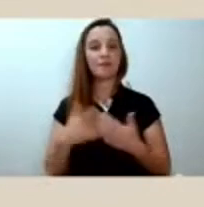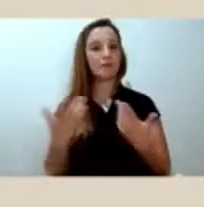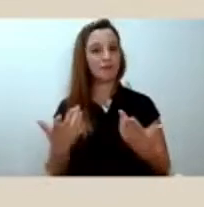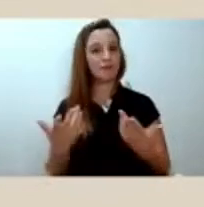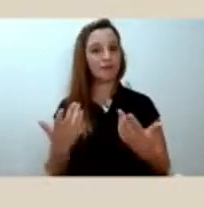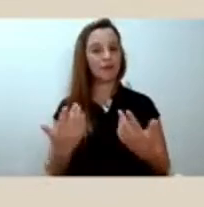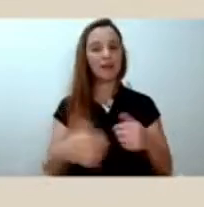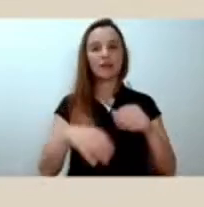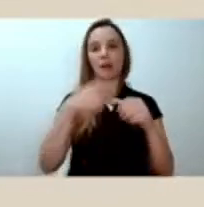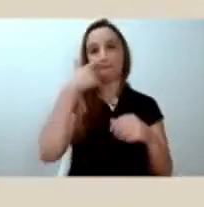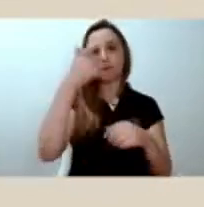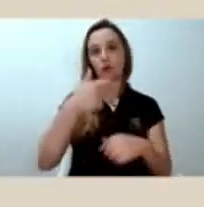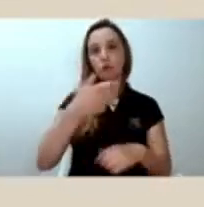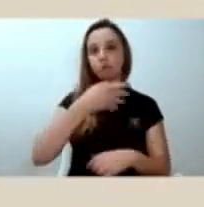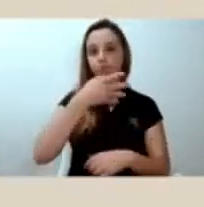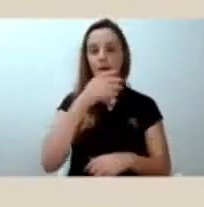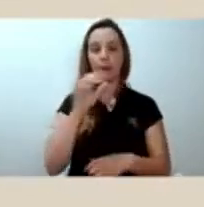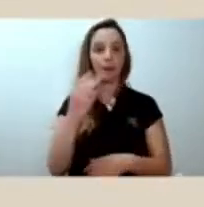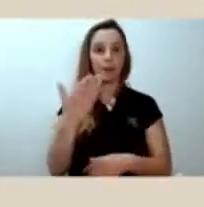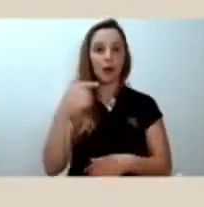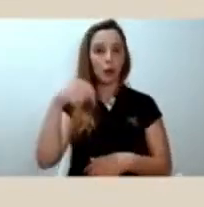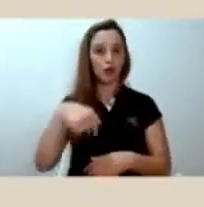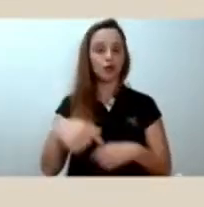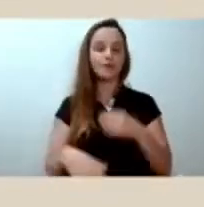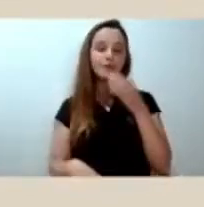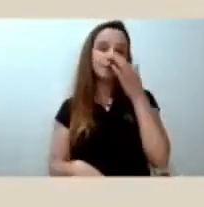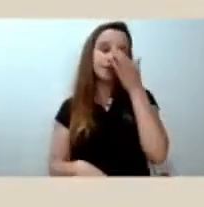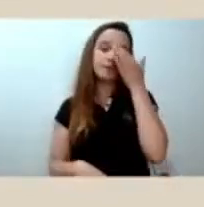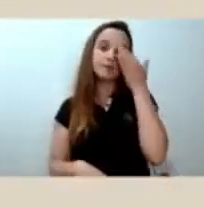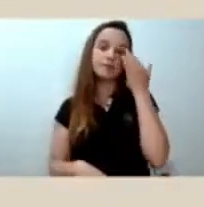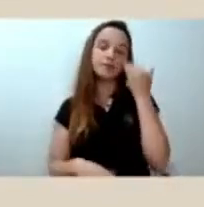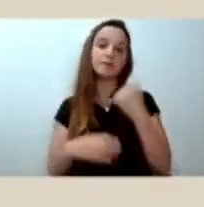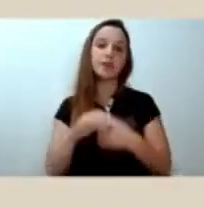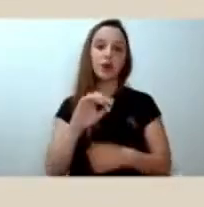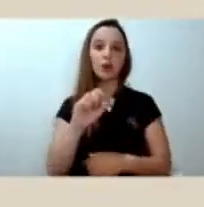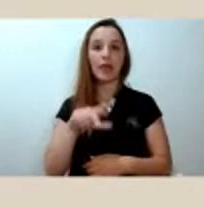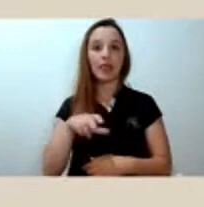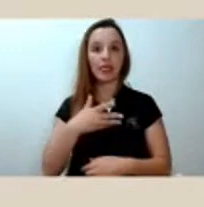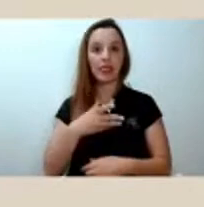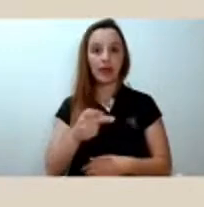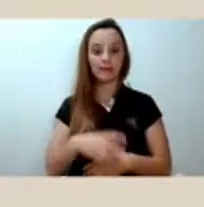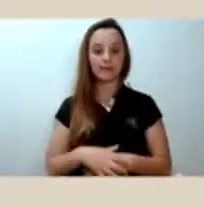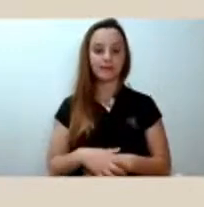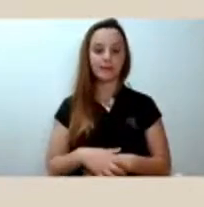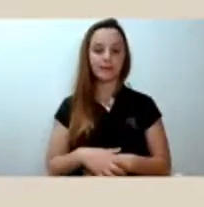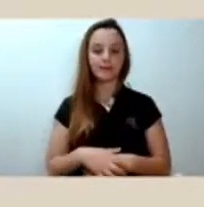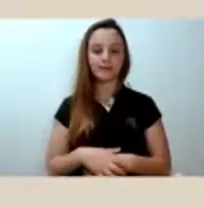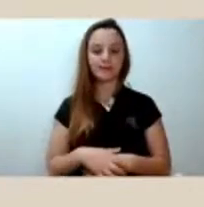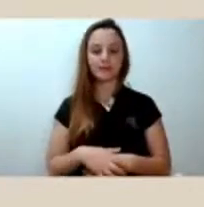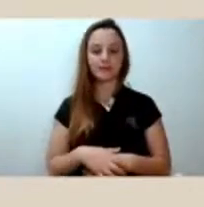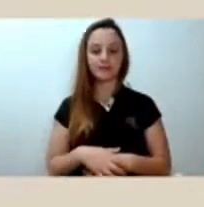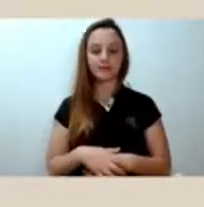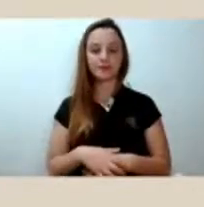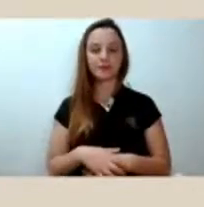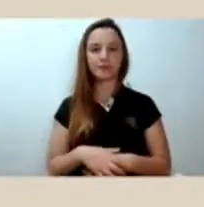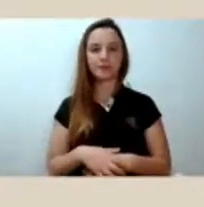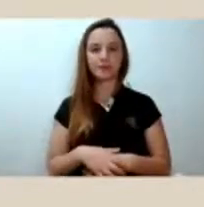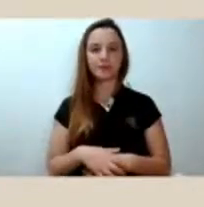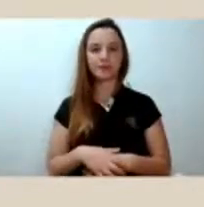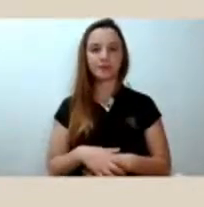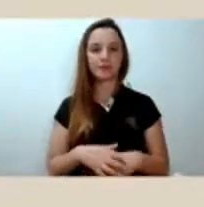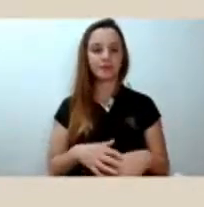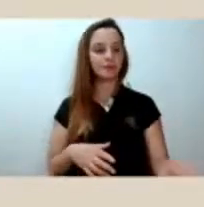first panelist, guest panelist for today, so Yolanda Evra. and she has a PhD in